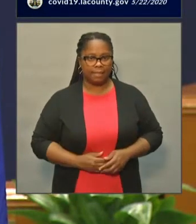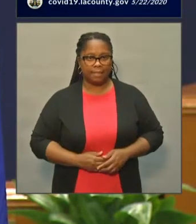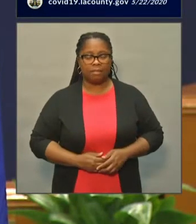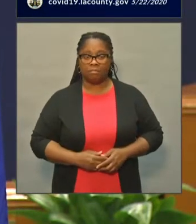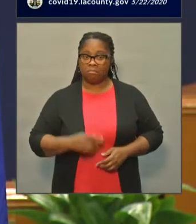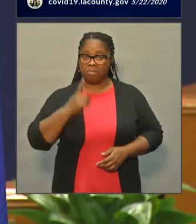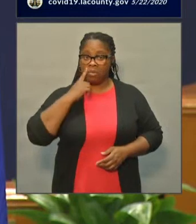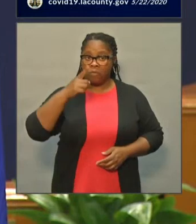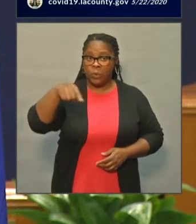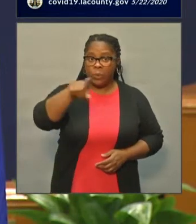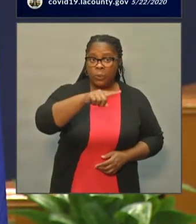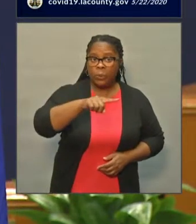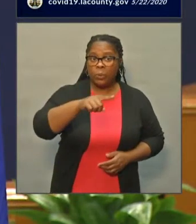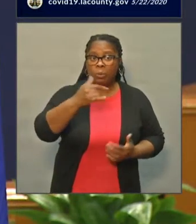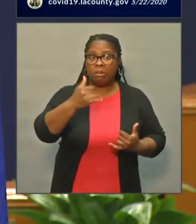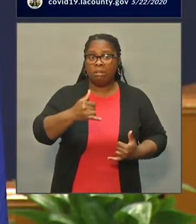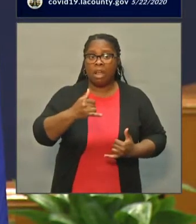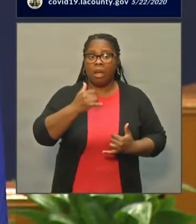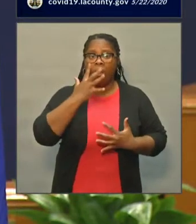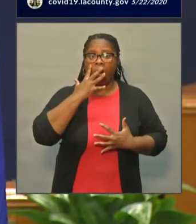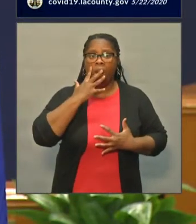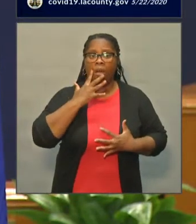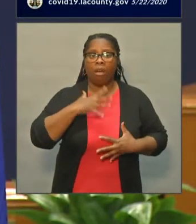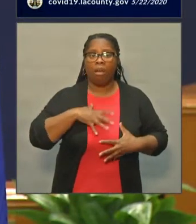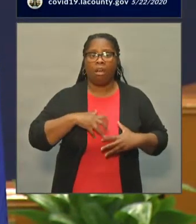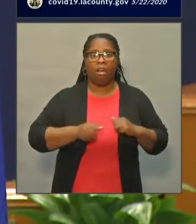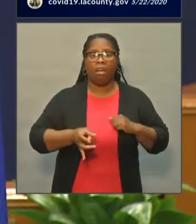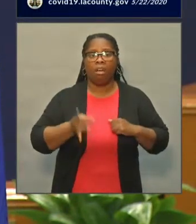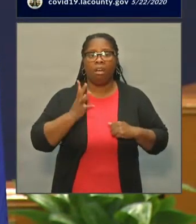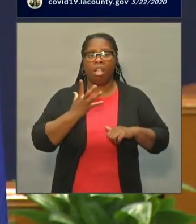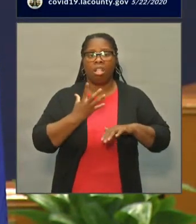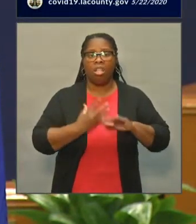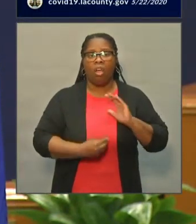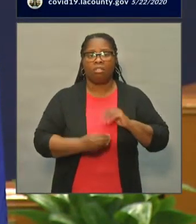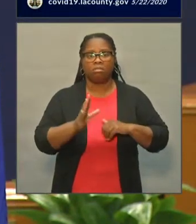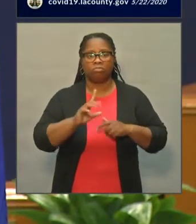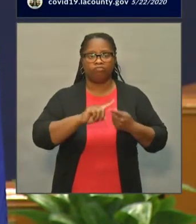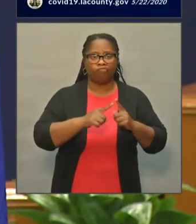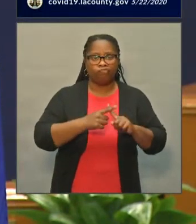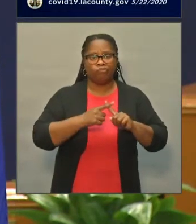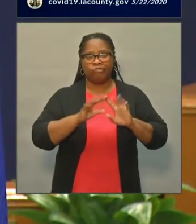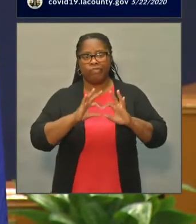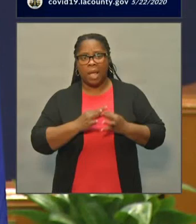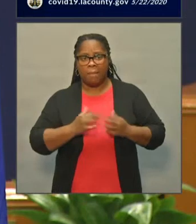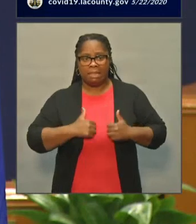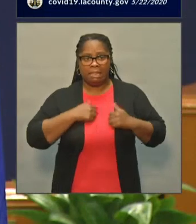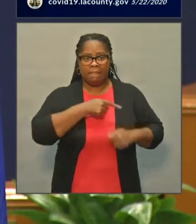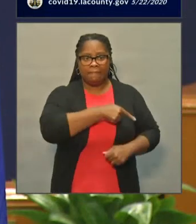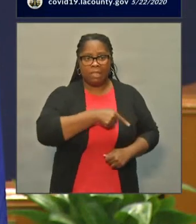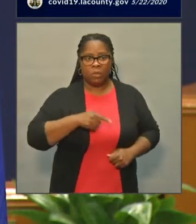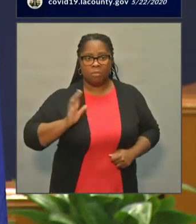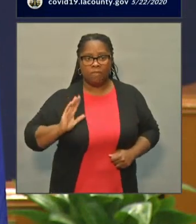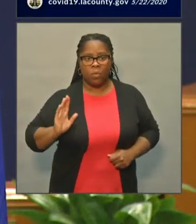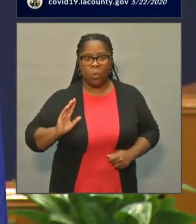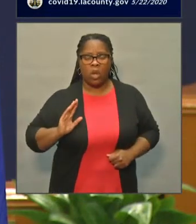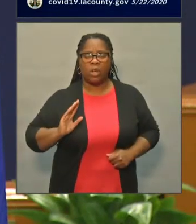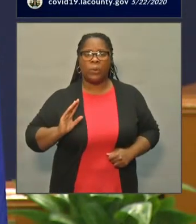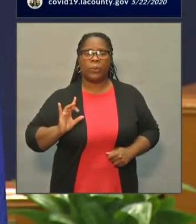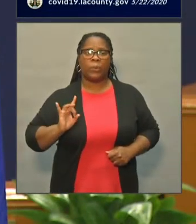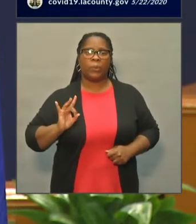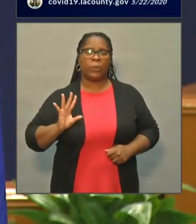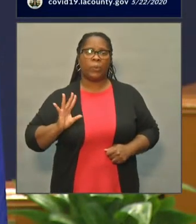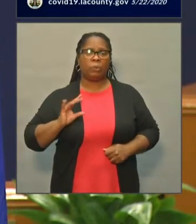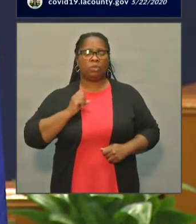to all of you who are grieving the loss of your loved one who lived at an institutional facility, we are very sorry for your